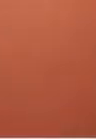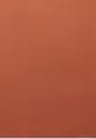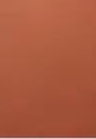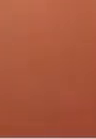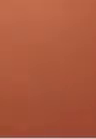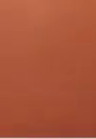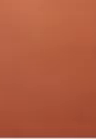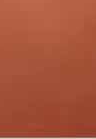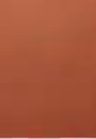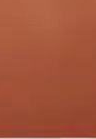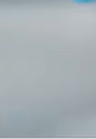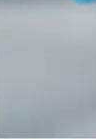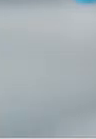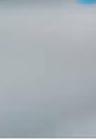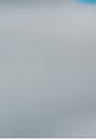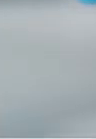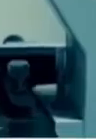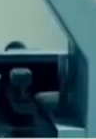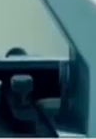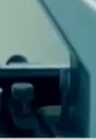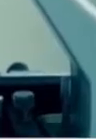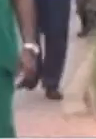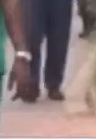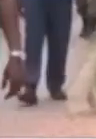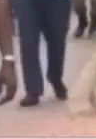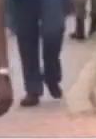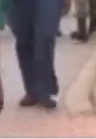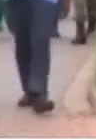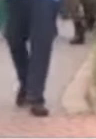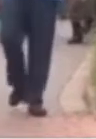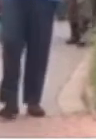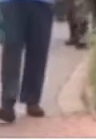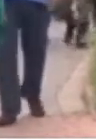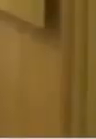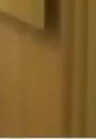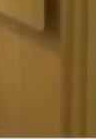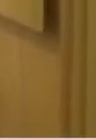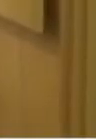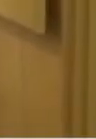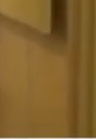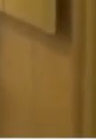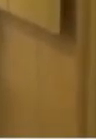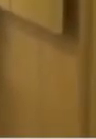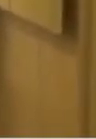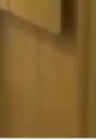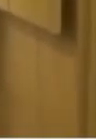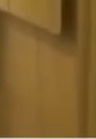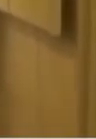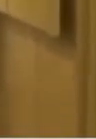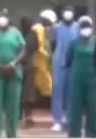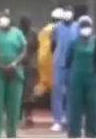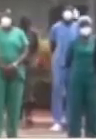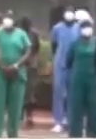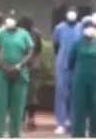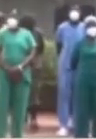mutating. The president also called upon Ugandans to continue observing standard operating procedures as the country is almost